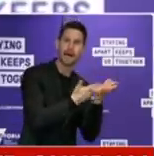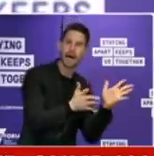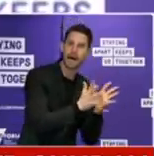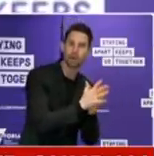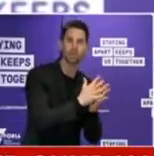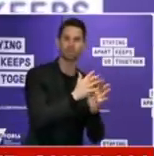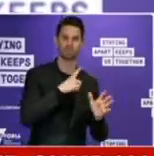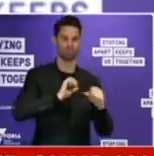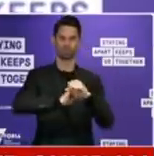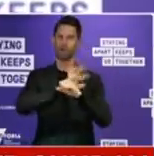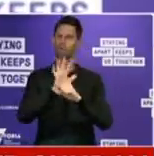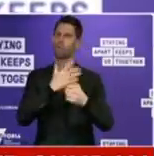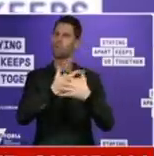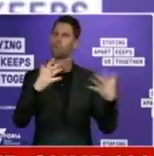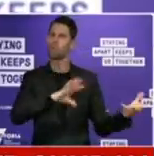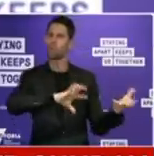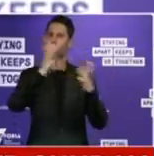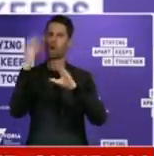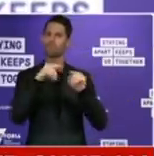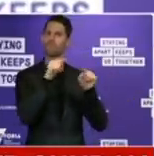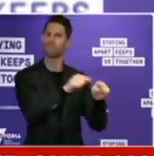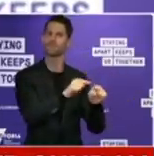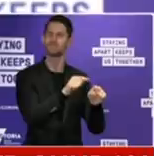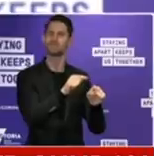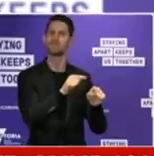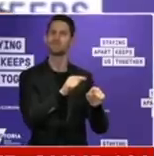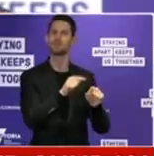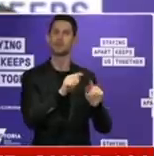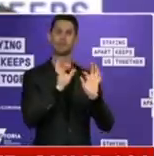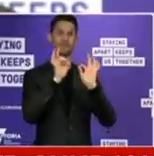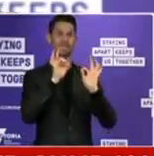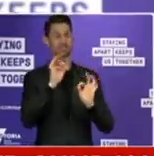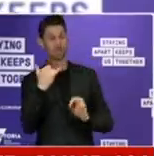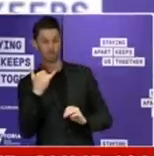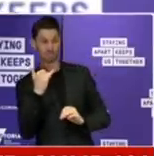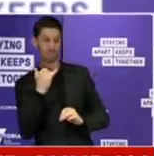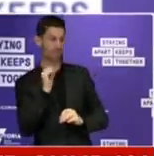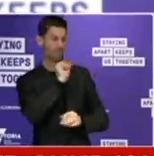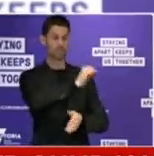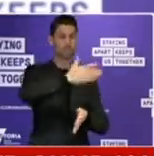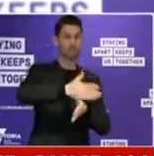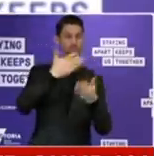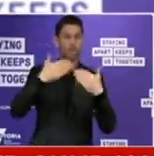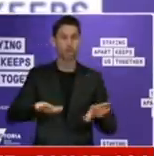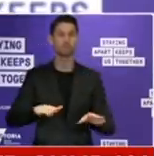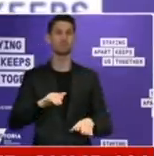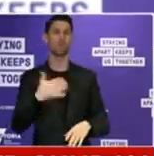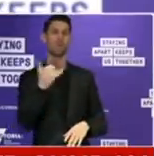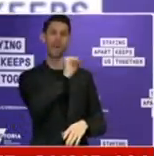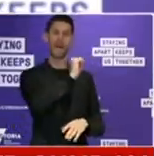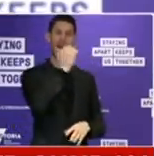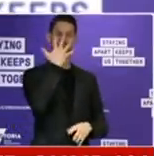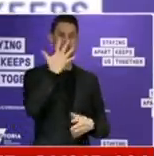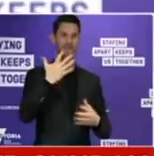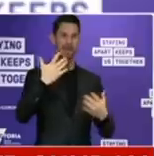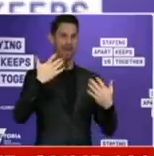coronavirus and the convergence of factors including their age and their employment conditions. So as they're feeling